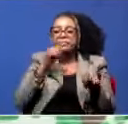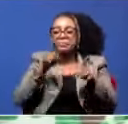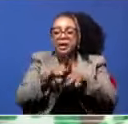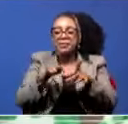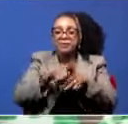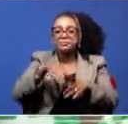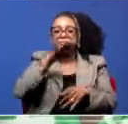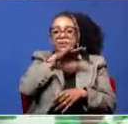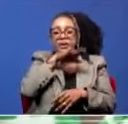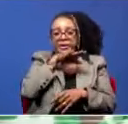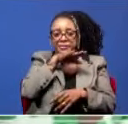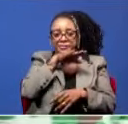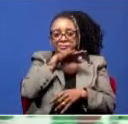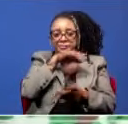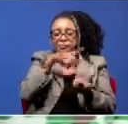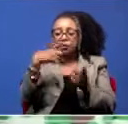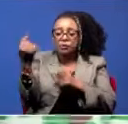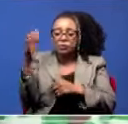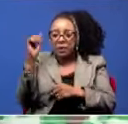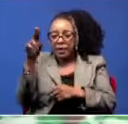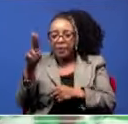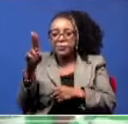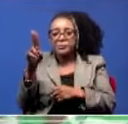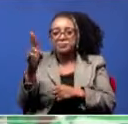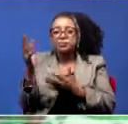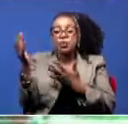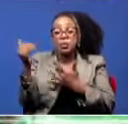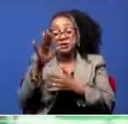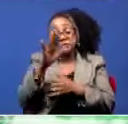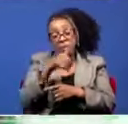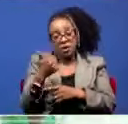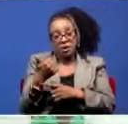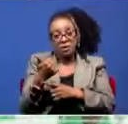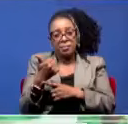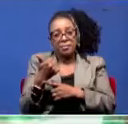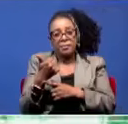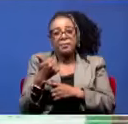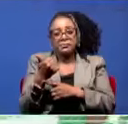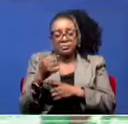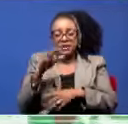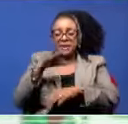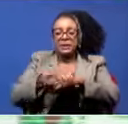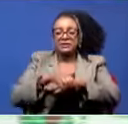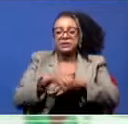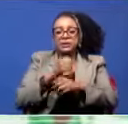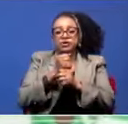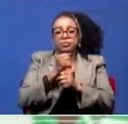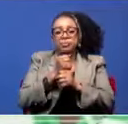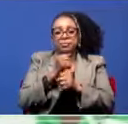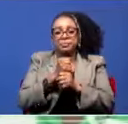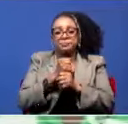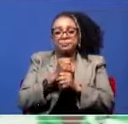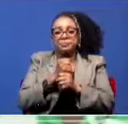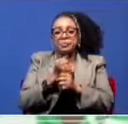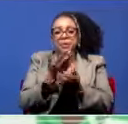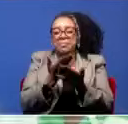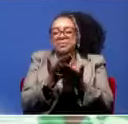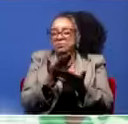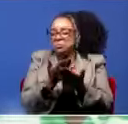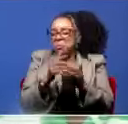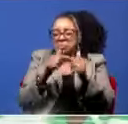Raila goes to the AU and we wish him well that he gets the job, the position doesn't